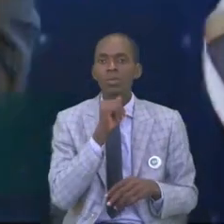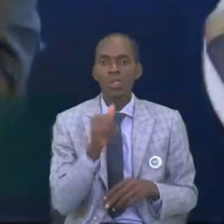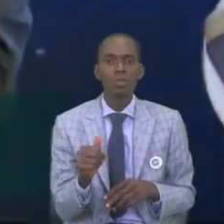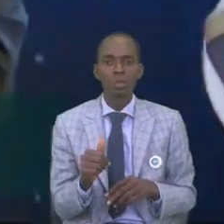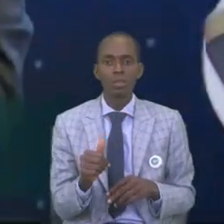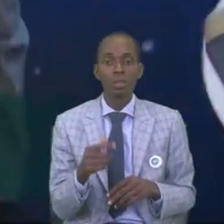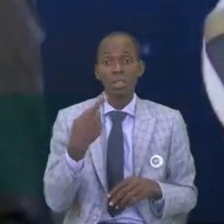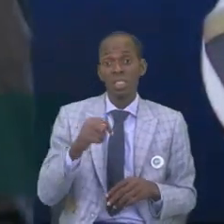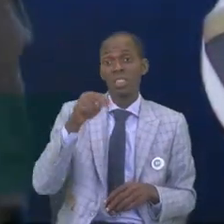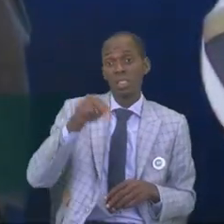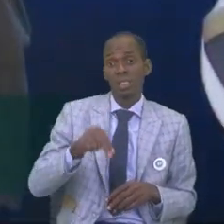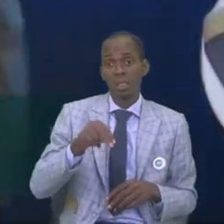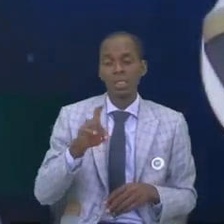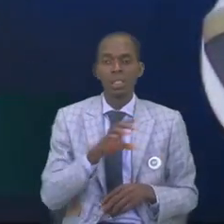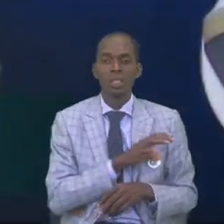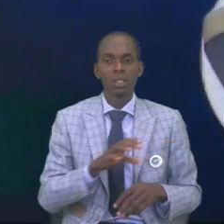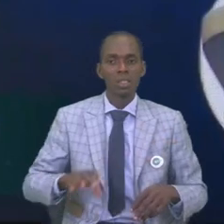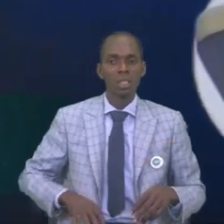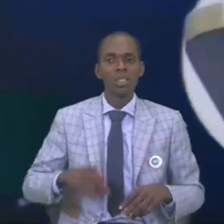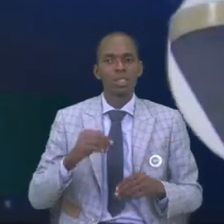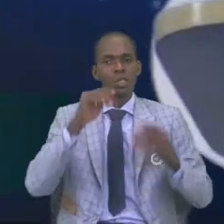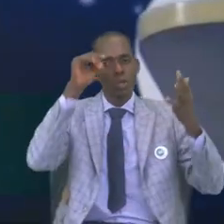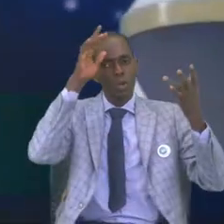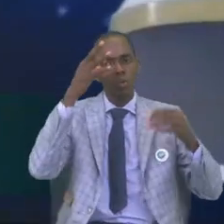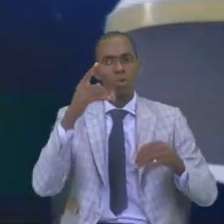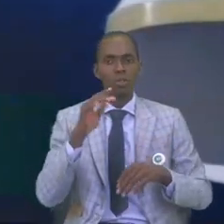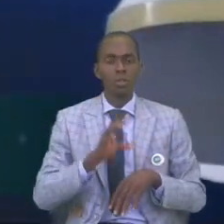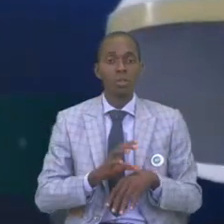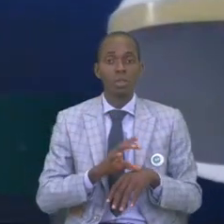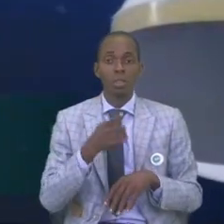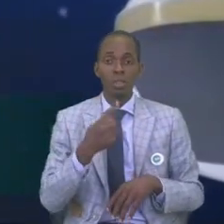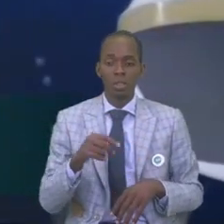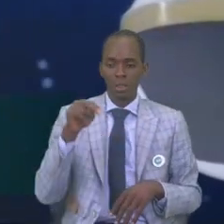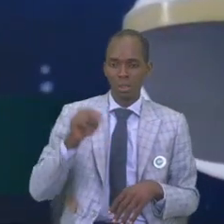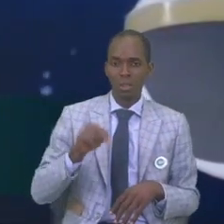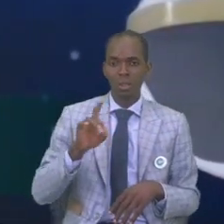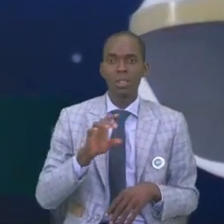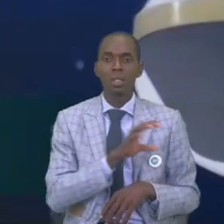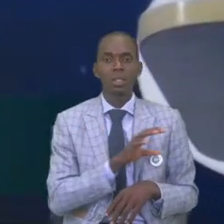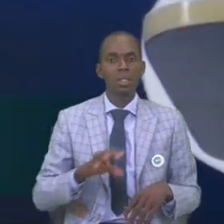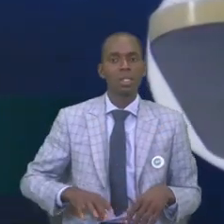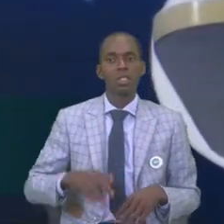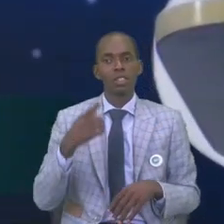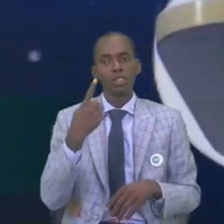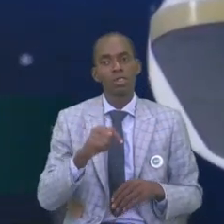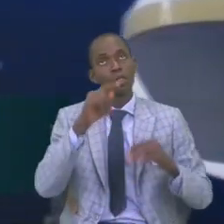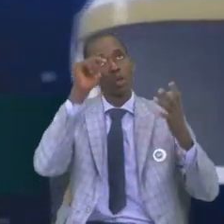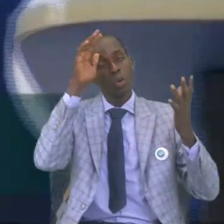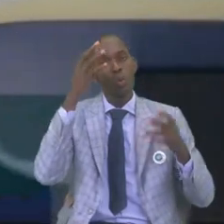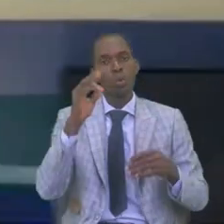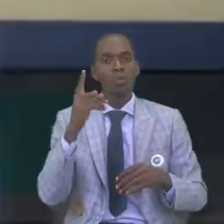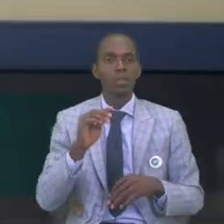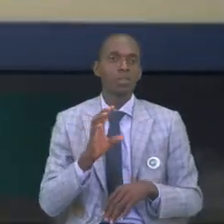the hope of the church. The indispensable Christ, he is the hope of the church.